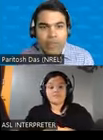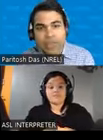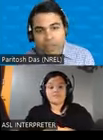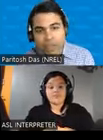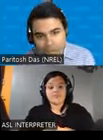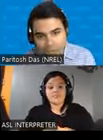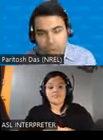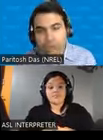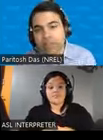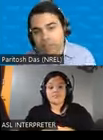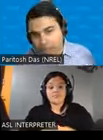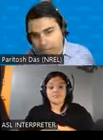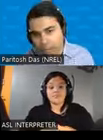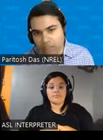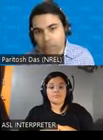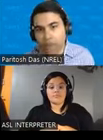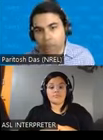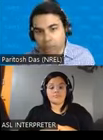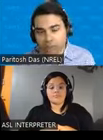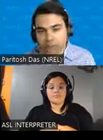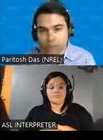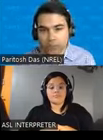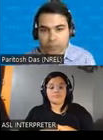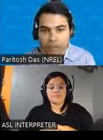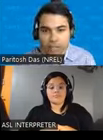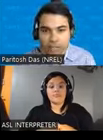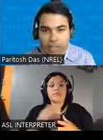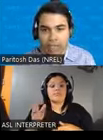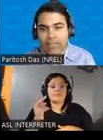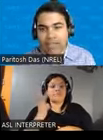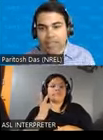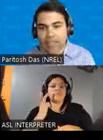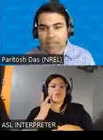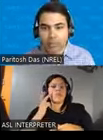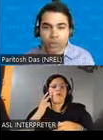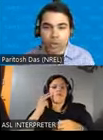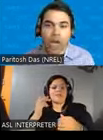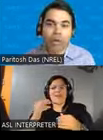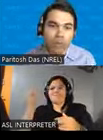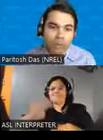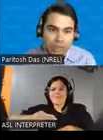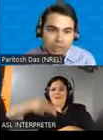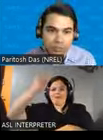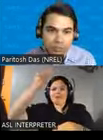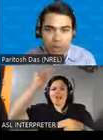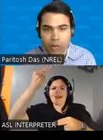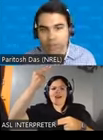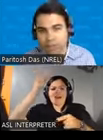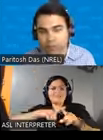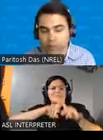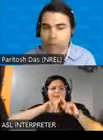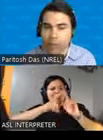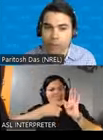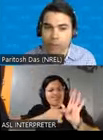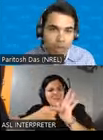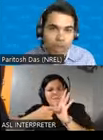We then took these high, medium, and low projections of demand and disaggregated them into hourly projections for each